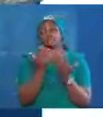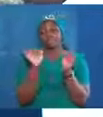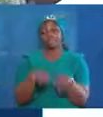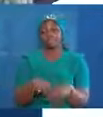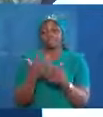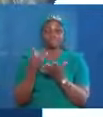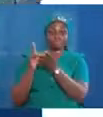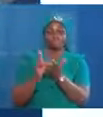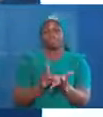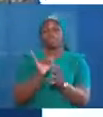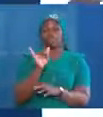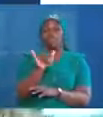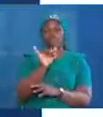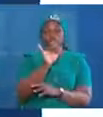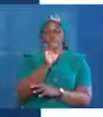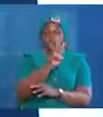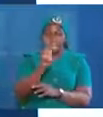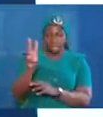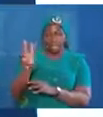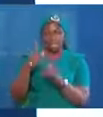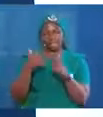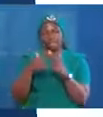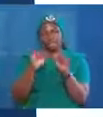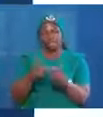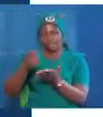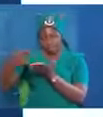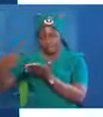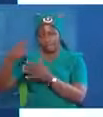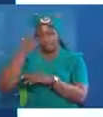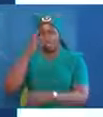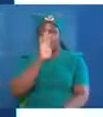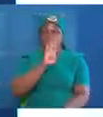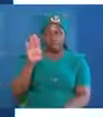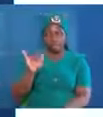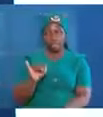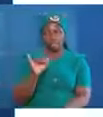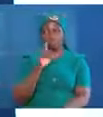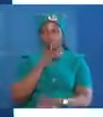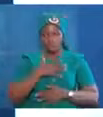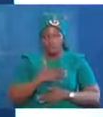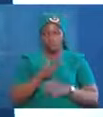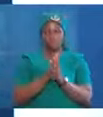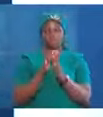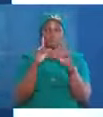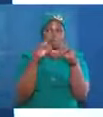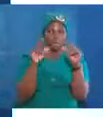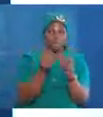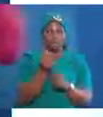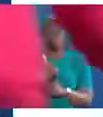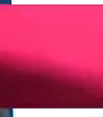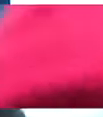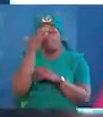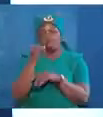log into that website and you will be able to sign for the BBI. So, Your Excellency, with those few remarks, I don't want to take a lot of